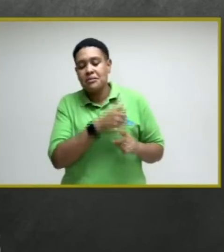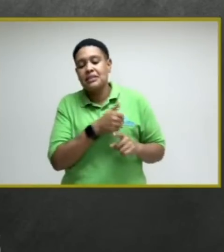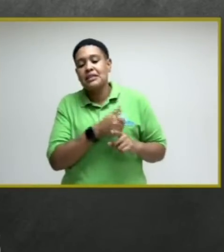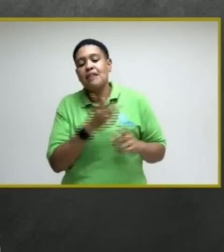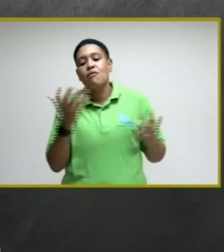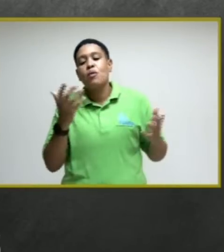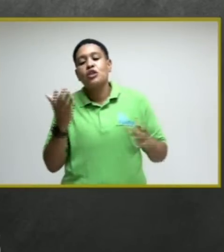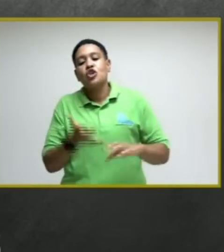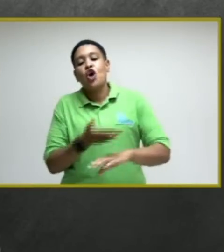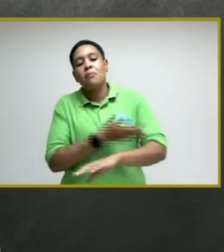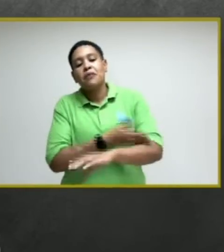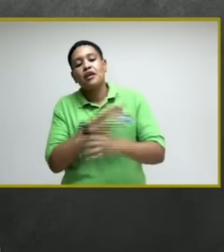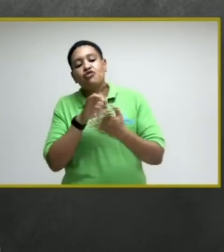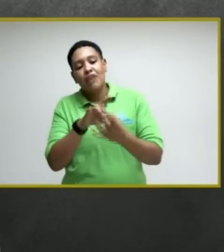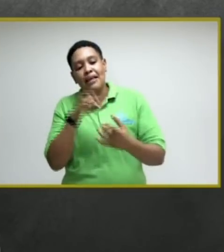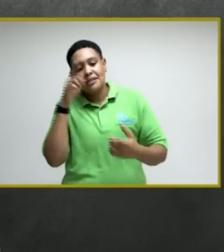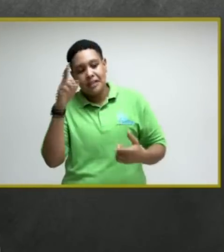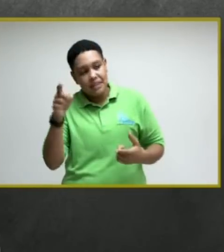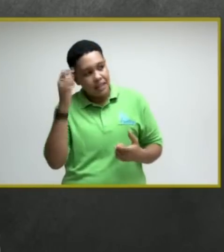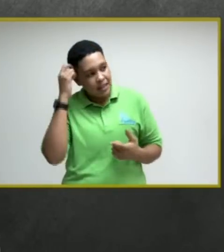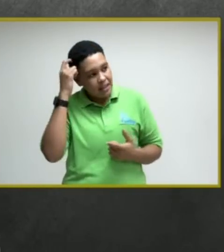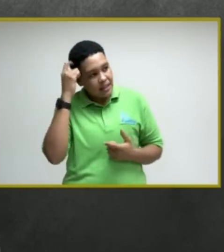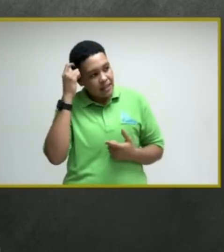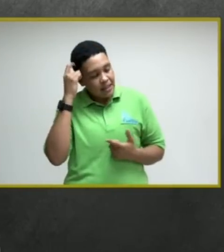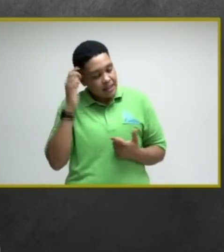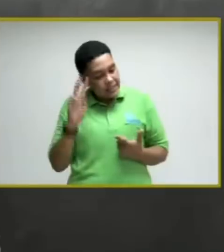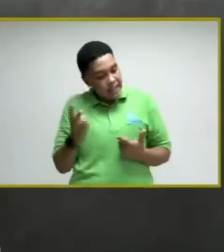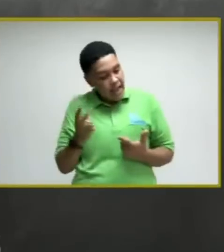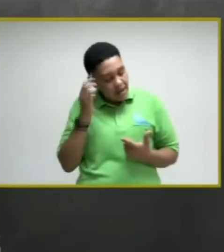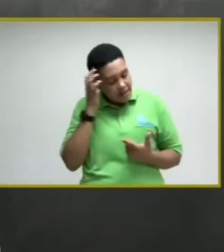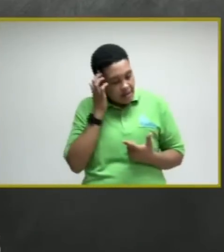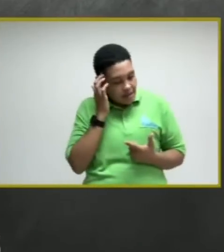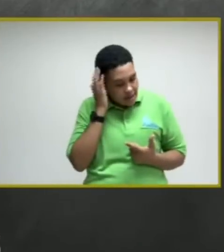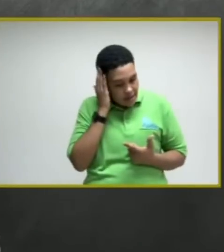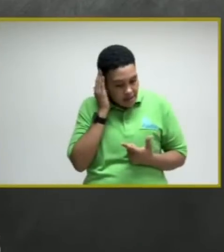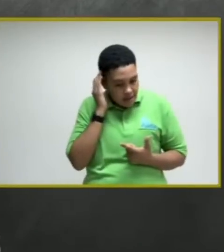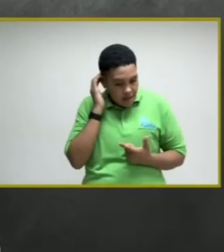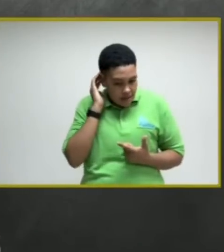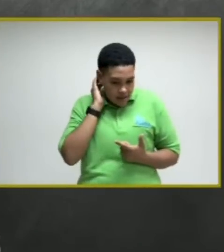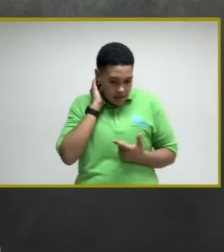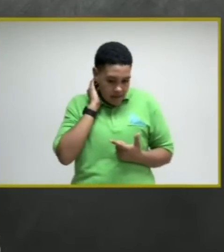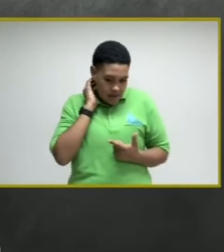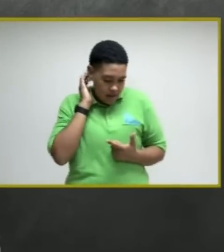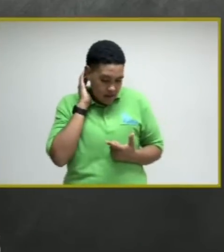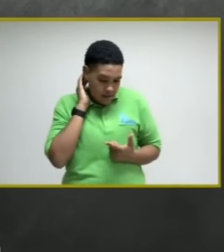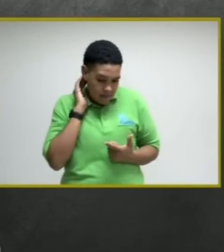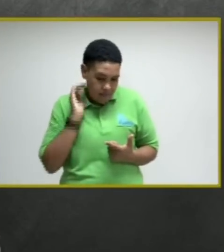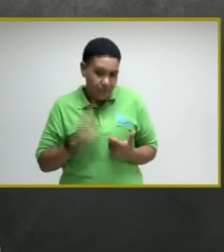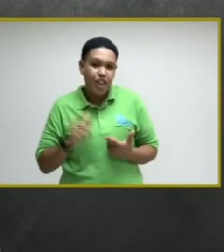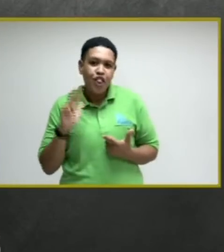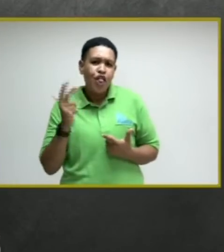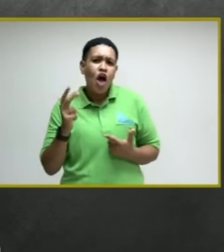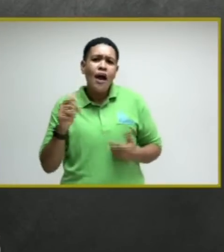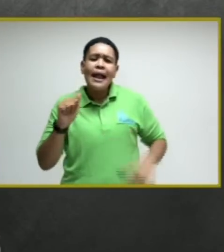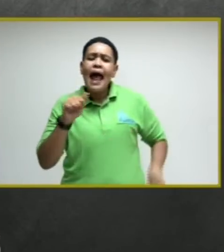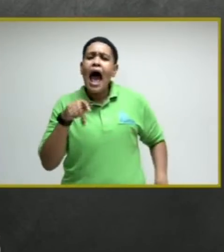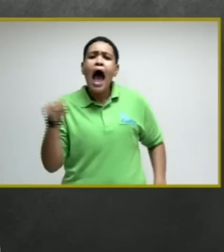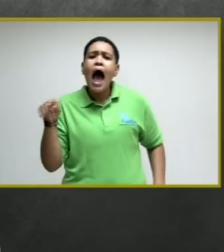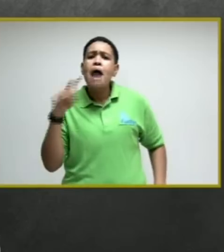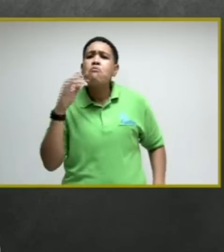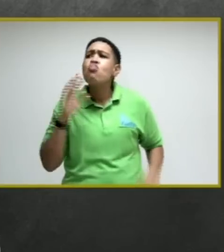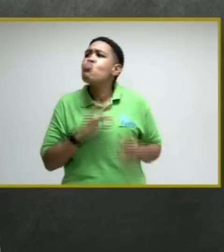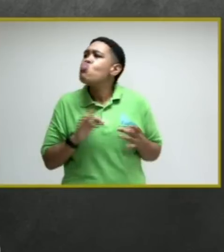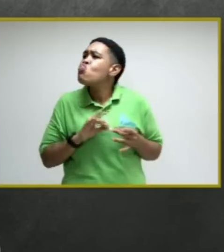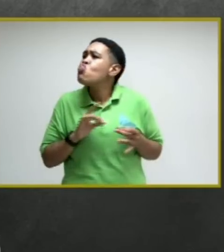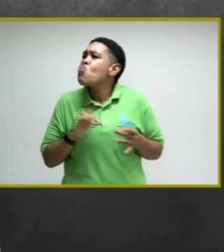the update on that? 2, well, we can say 3. The app that was, touted